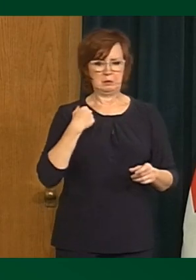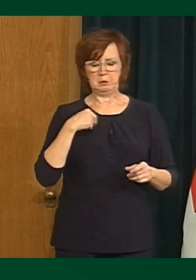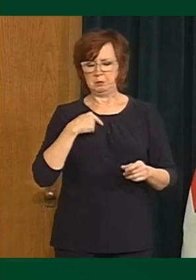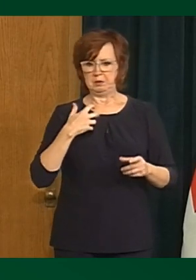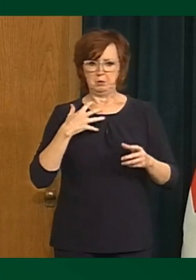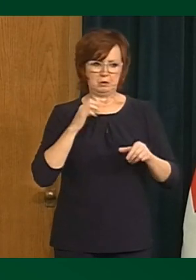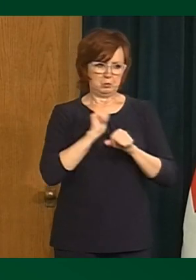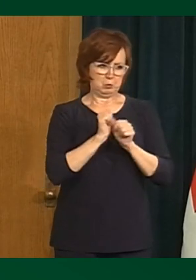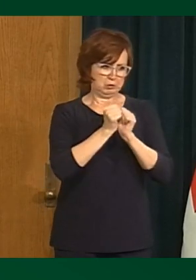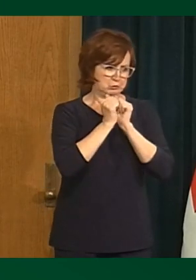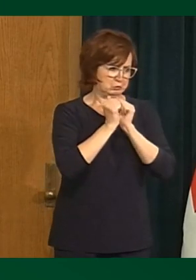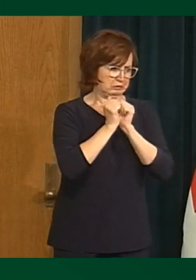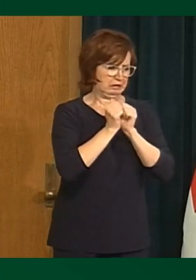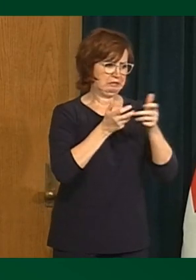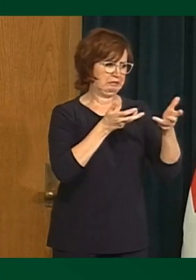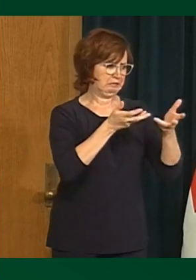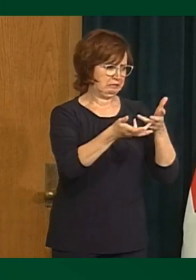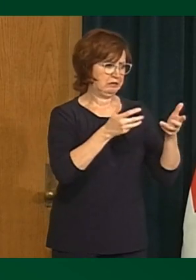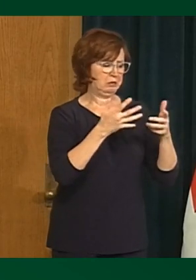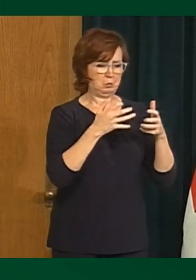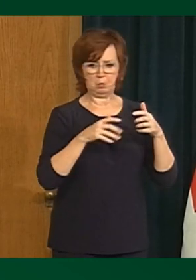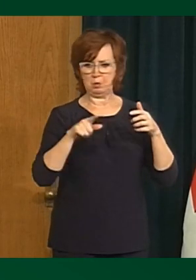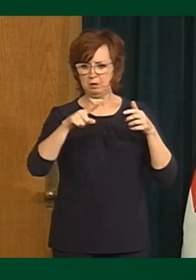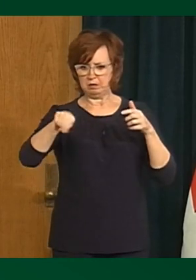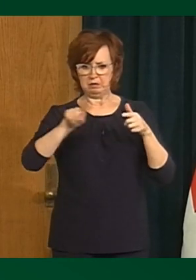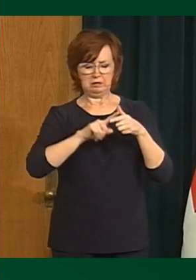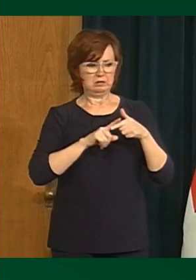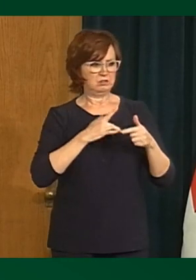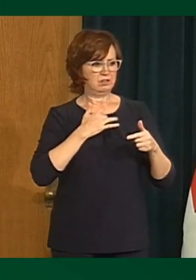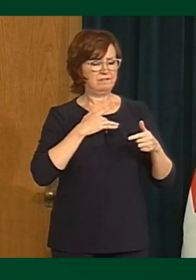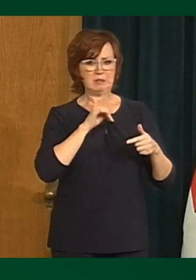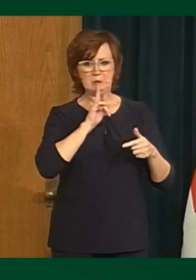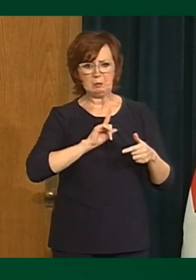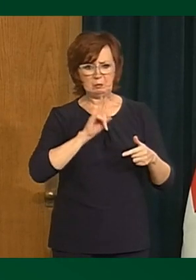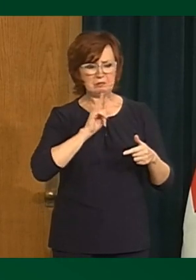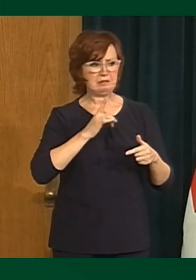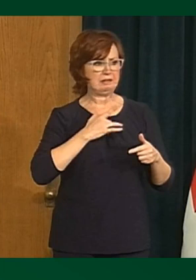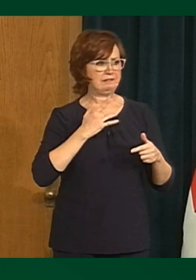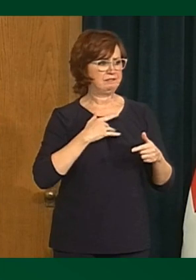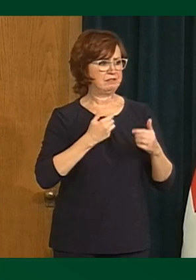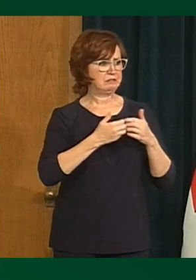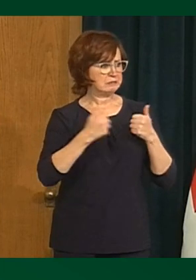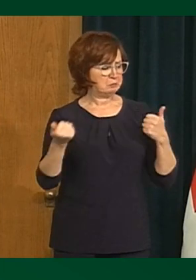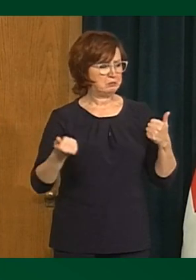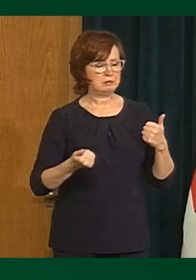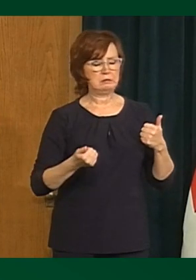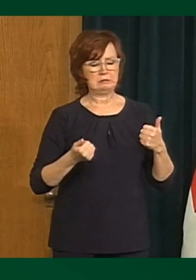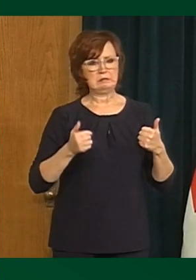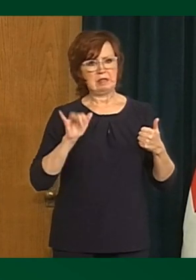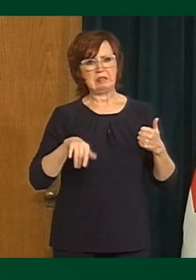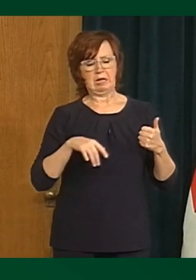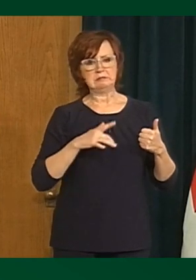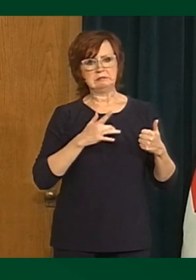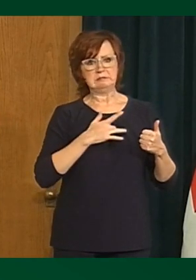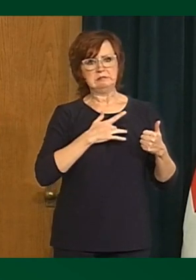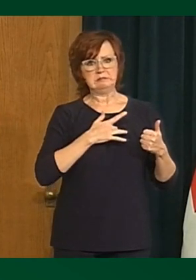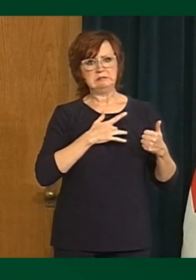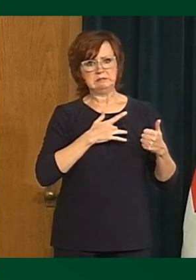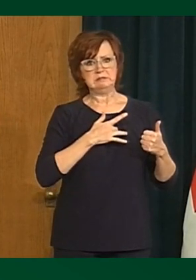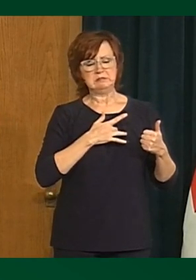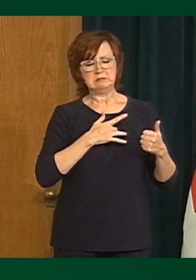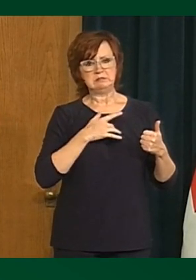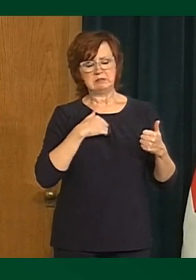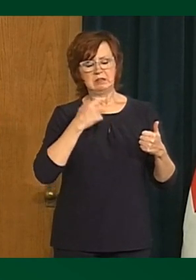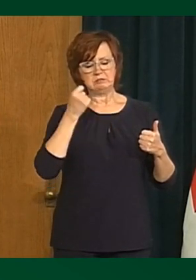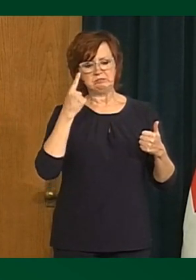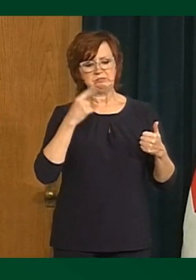so that they, family members, can see their loved one. And this is one of the most challenging items, I think,